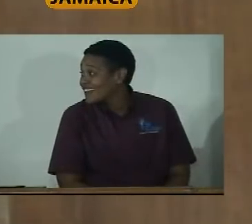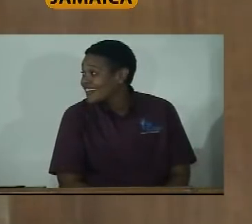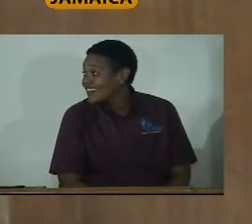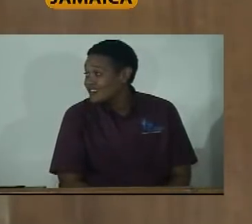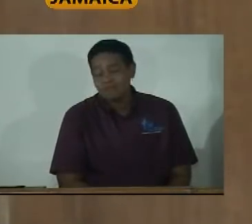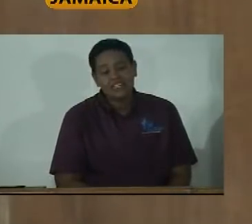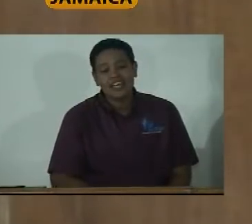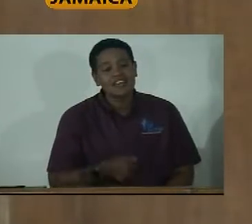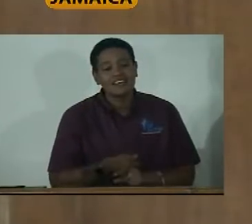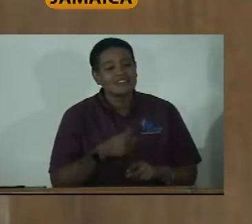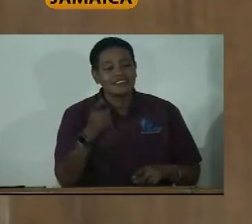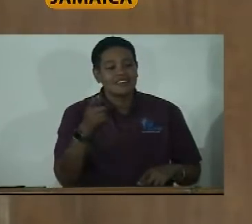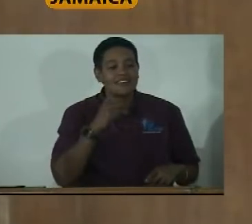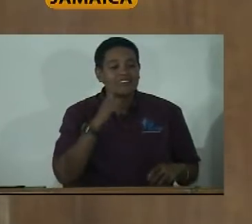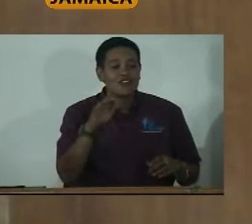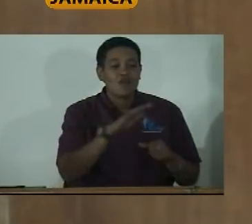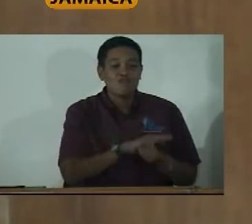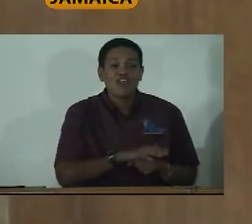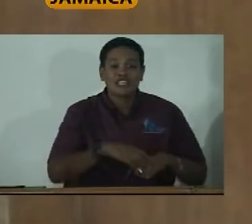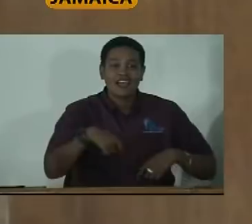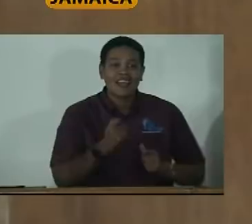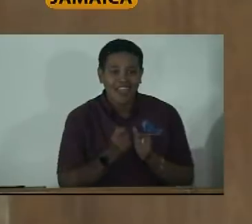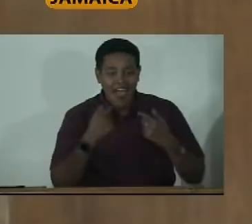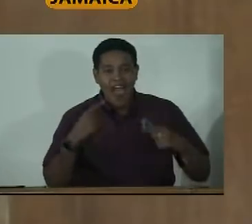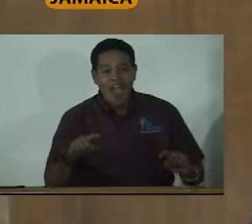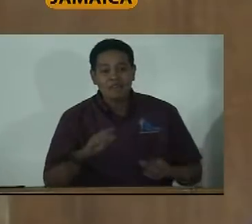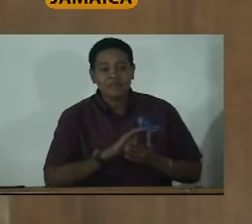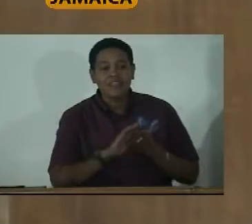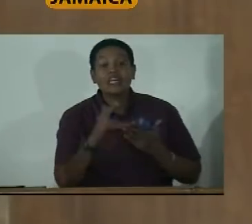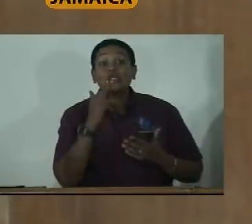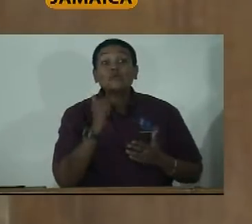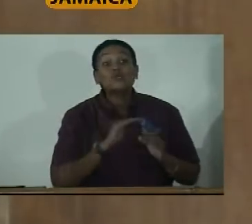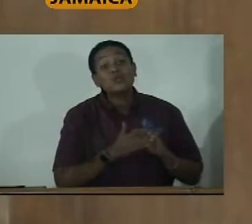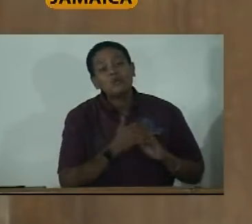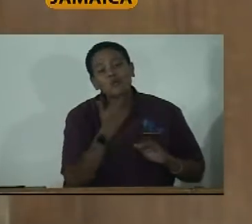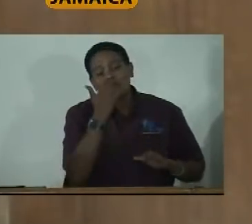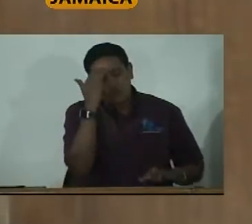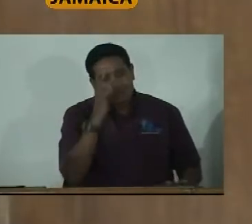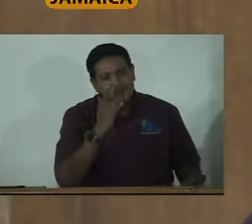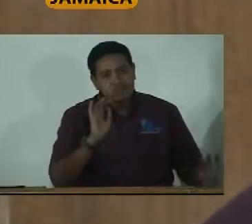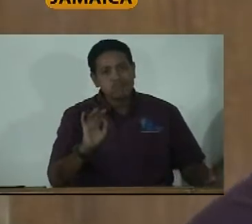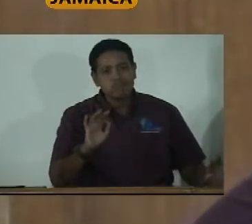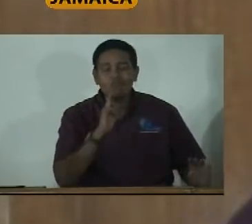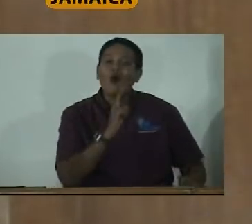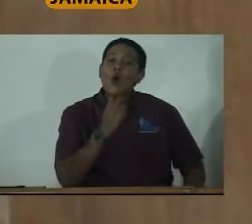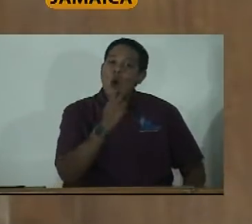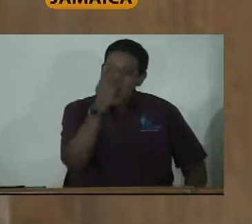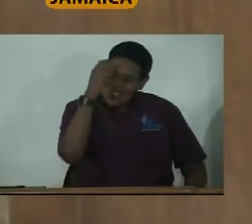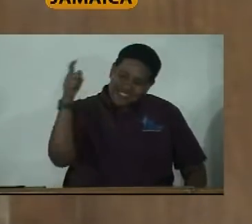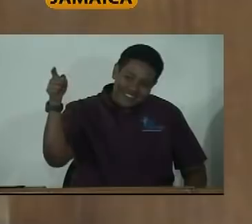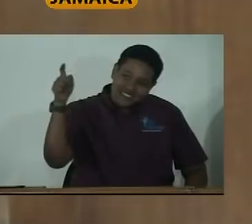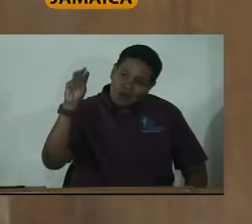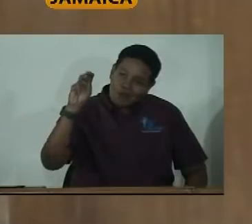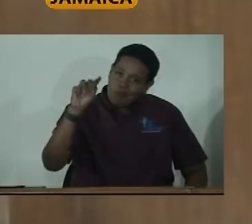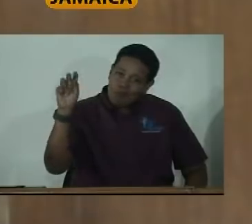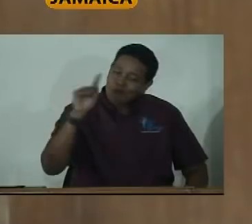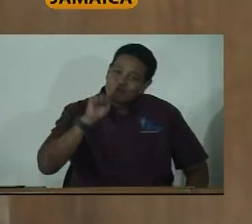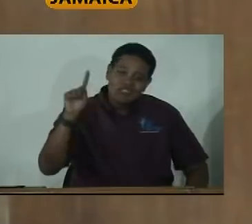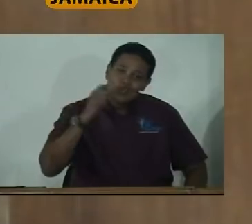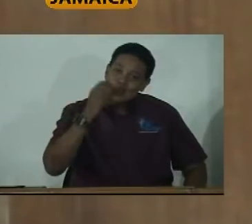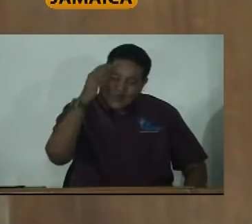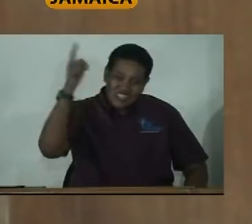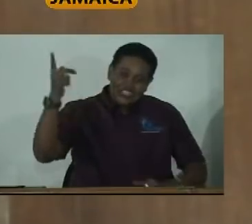rammy, you have to pressure that nice and sweet. The other reality I want us to consider is